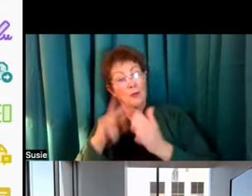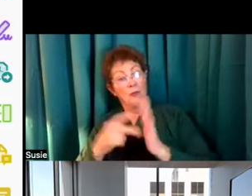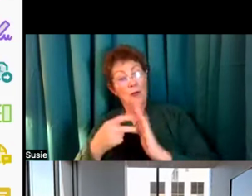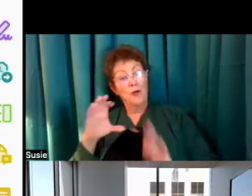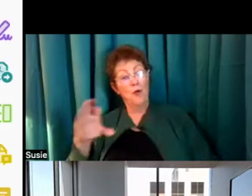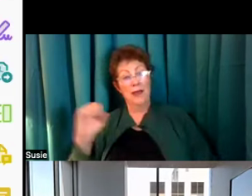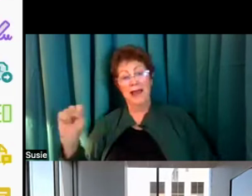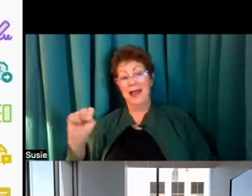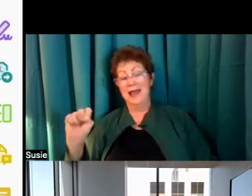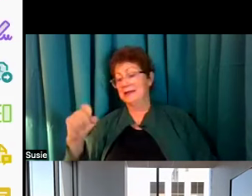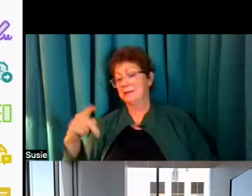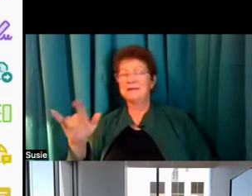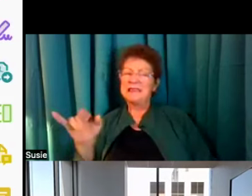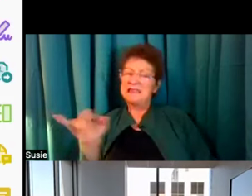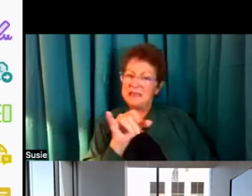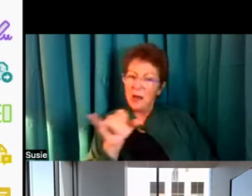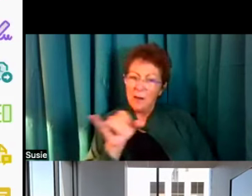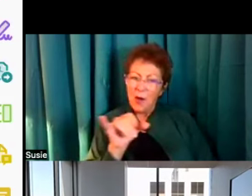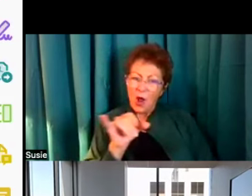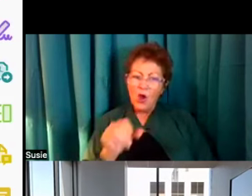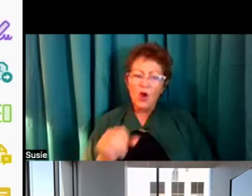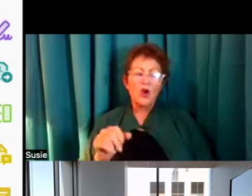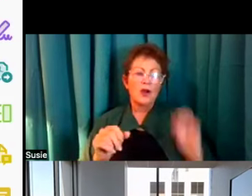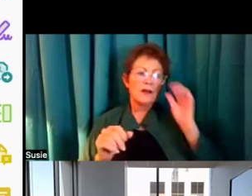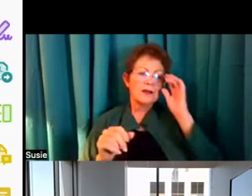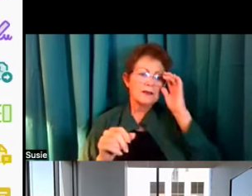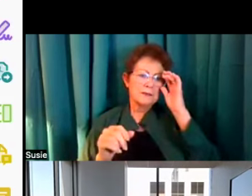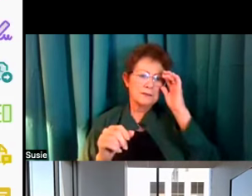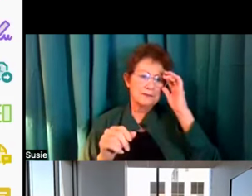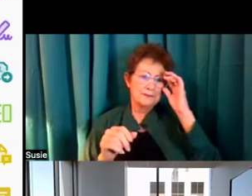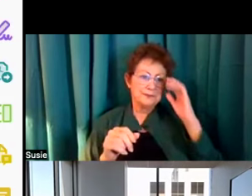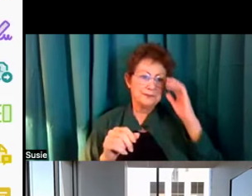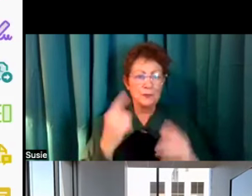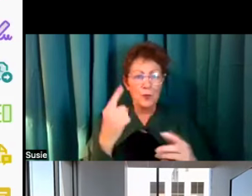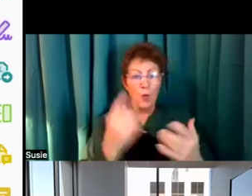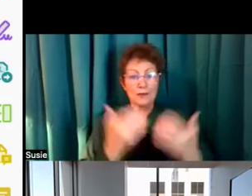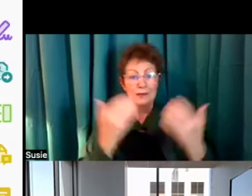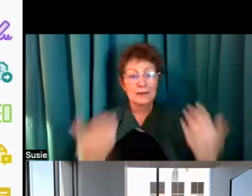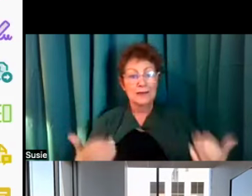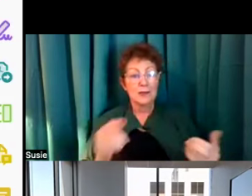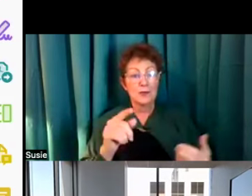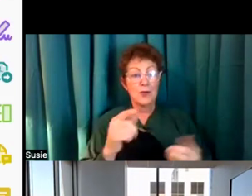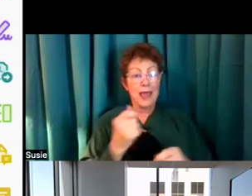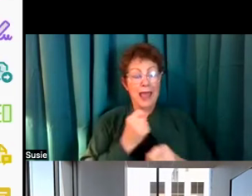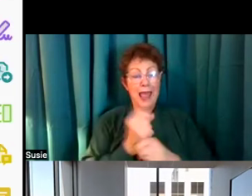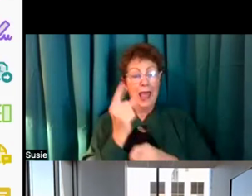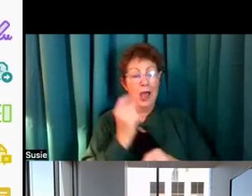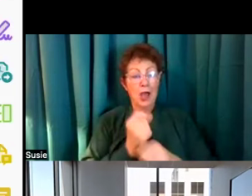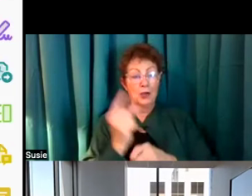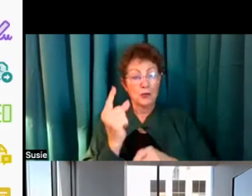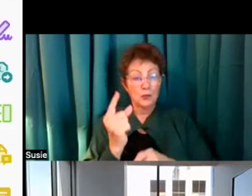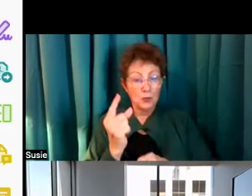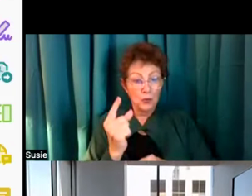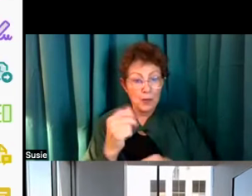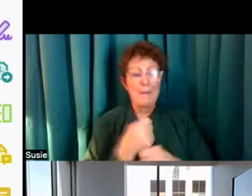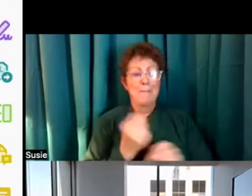pretty similar to the PBC in a lot of respects. One key distinction is that the annual report is made